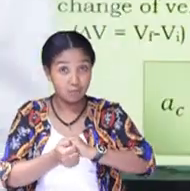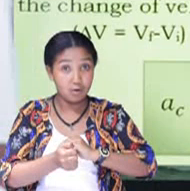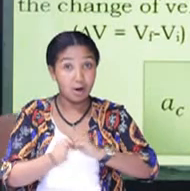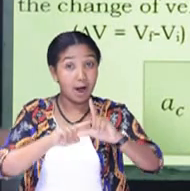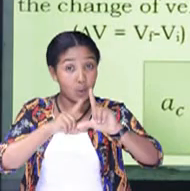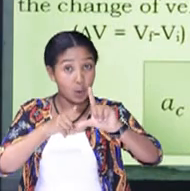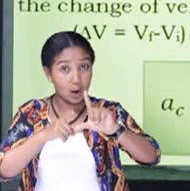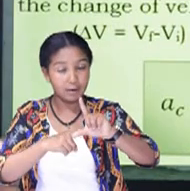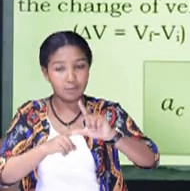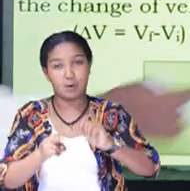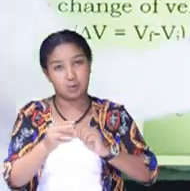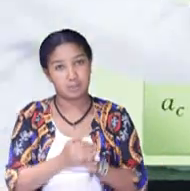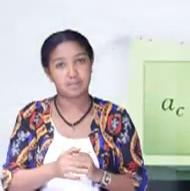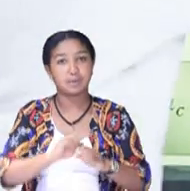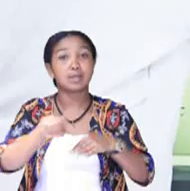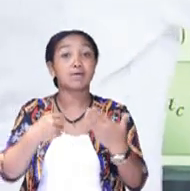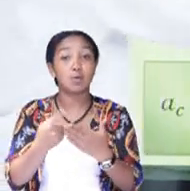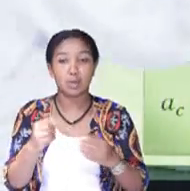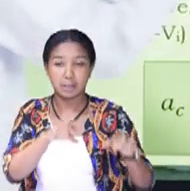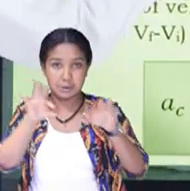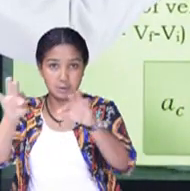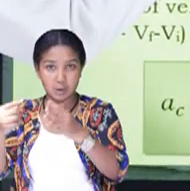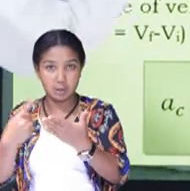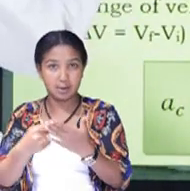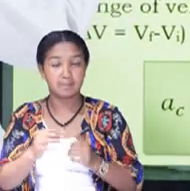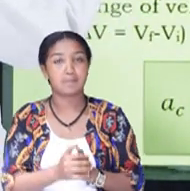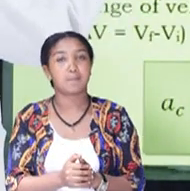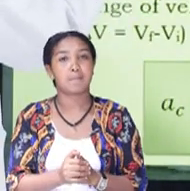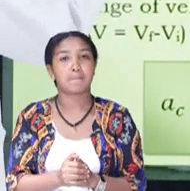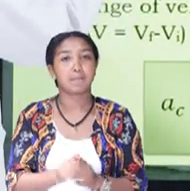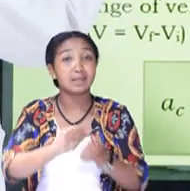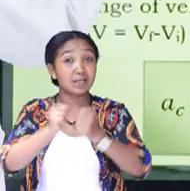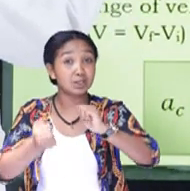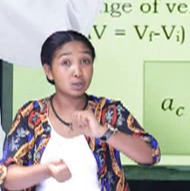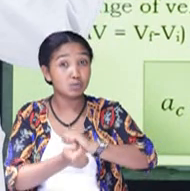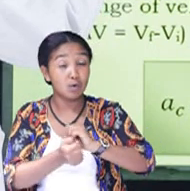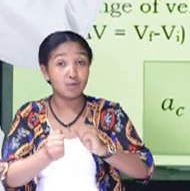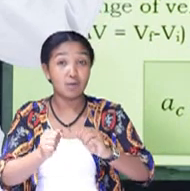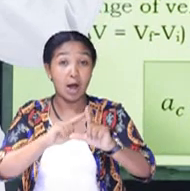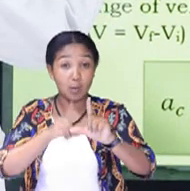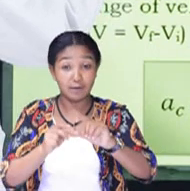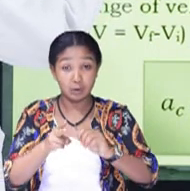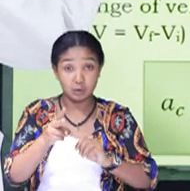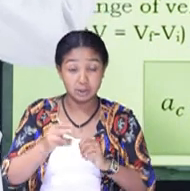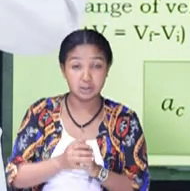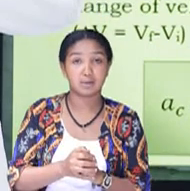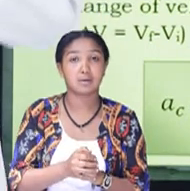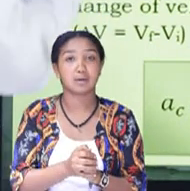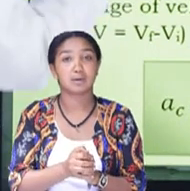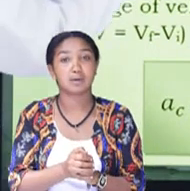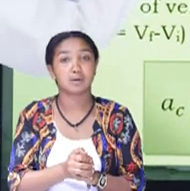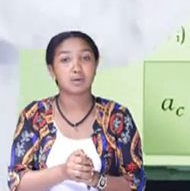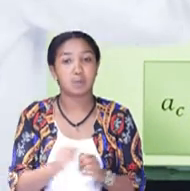angular velocity. Therefore, we can substitute it here. The change of angular velocity, in terms of change of angular